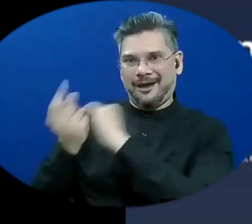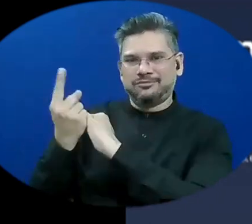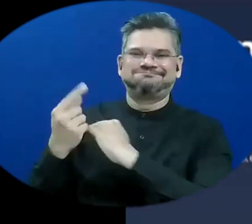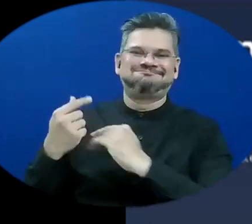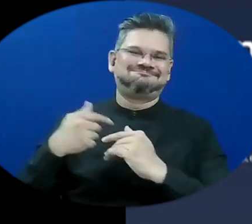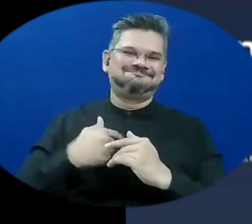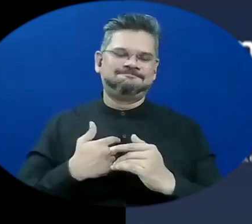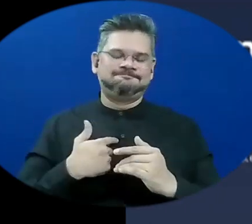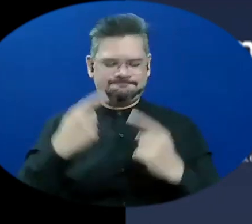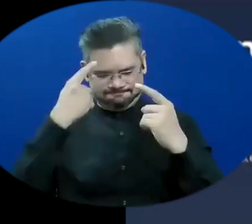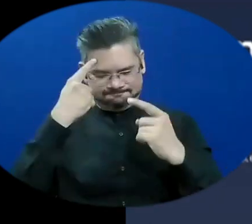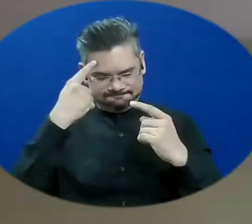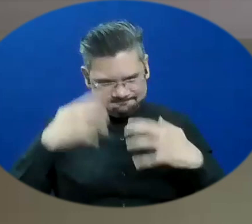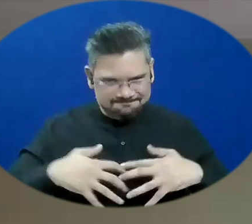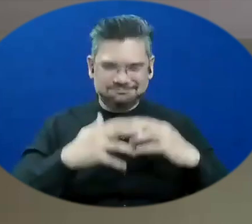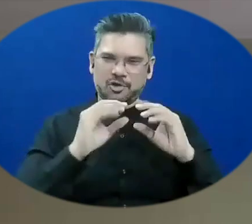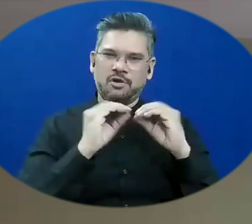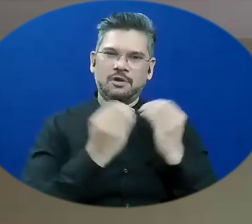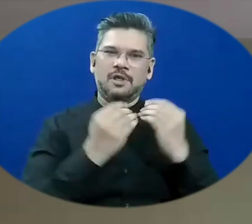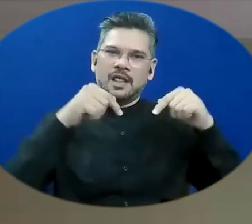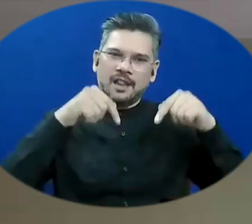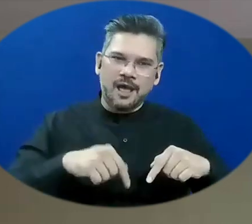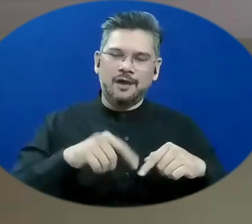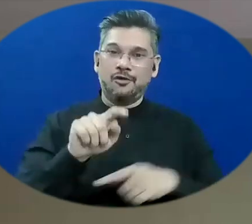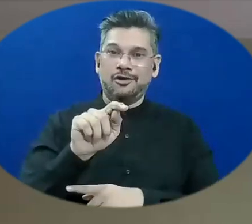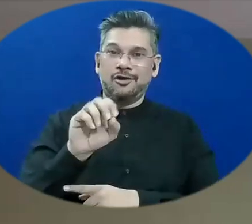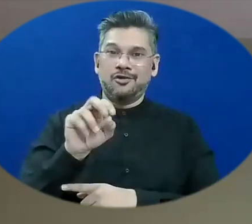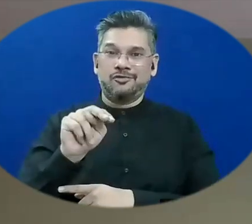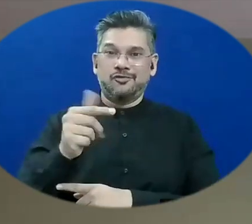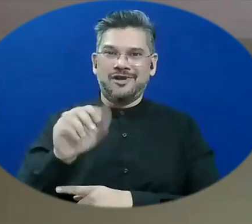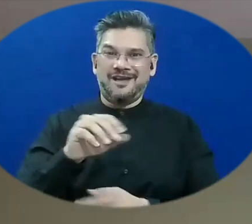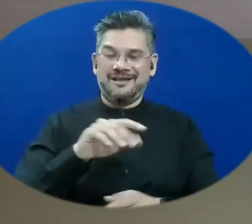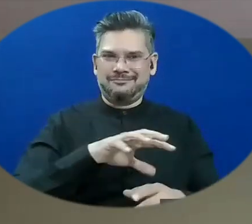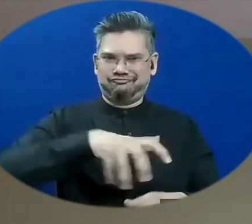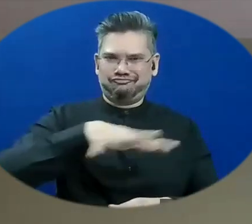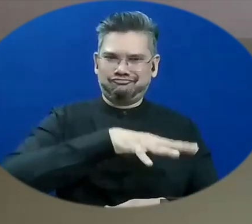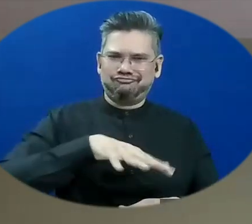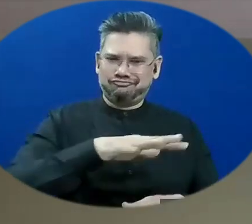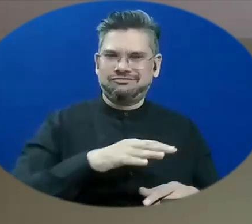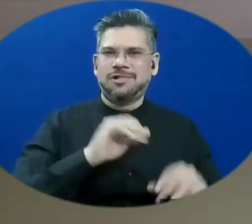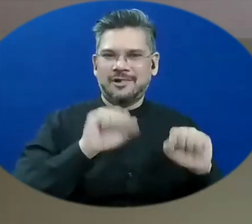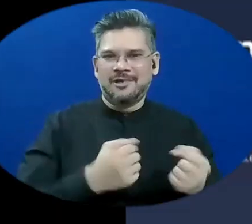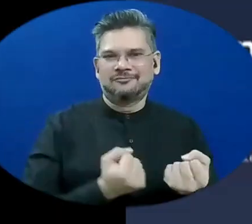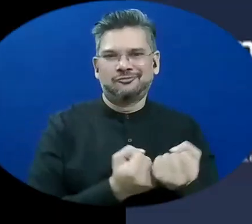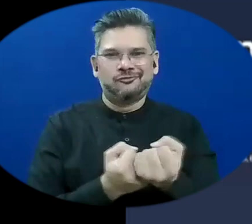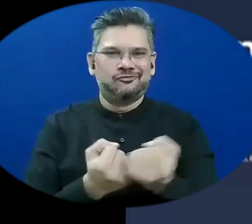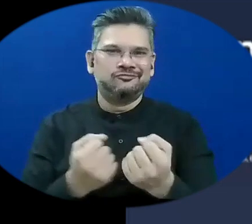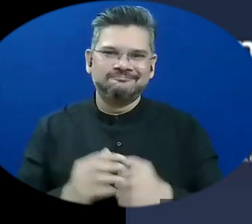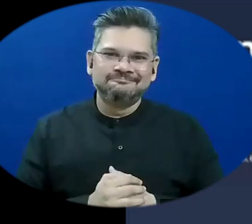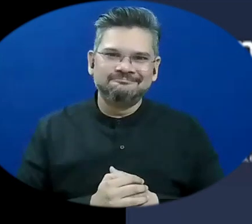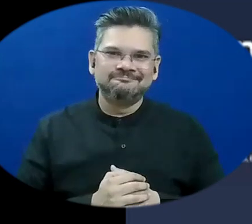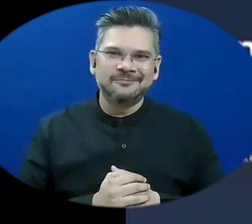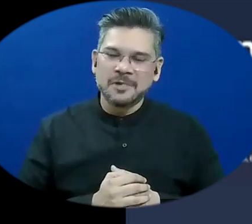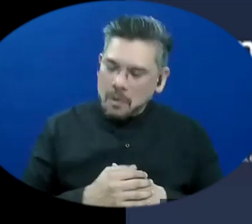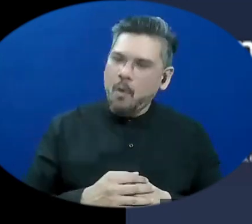of Tonga. So I'm hearing so many things that seem to be resonating with our other panelists. Mhm. This place